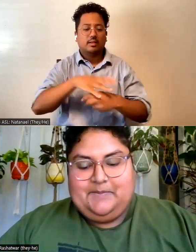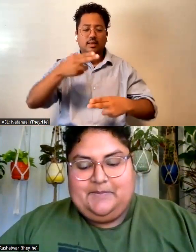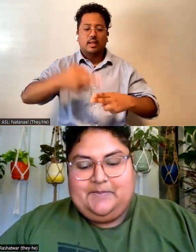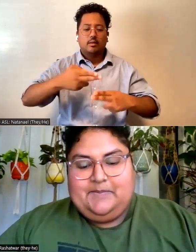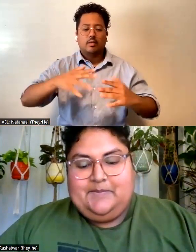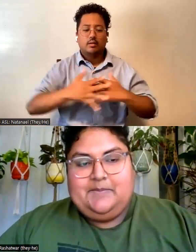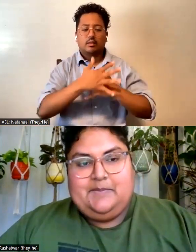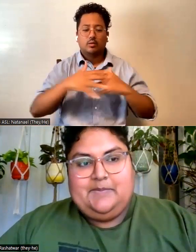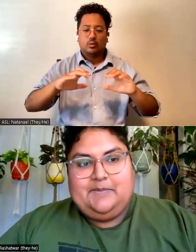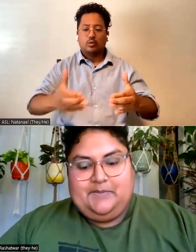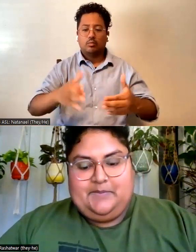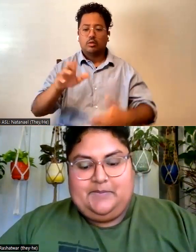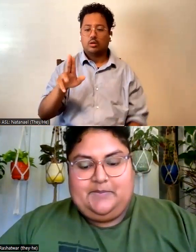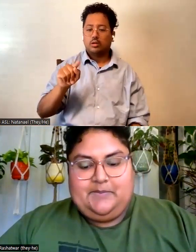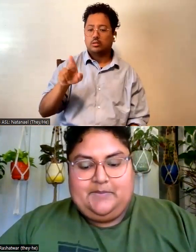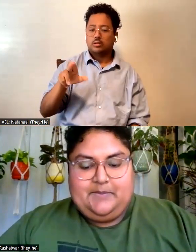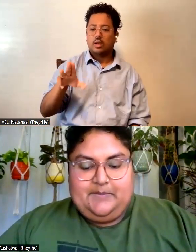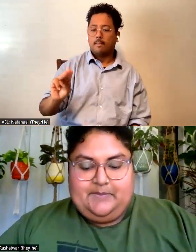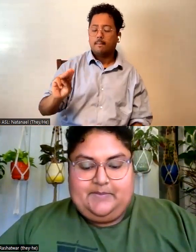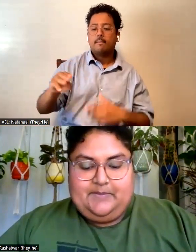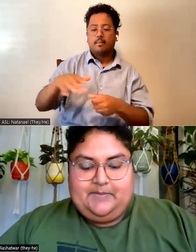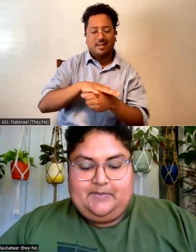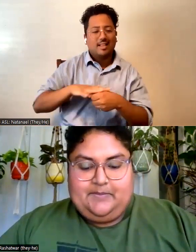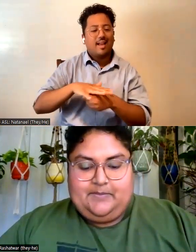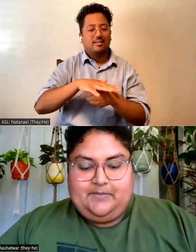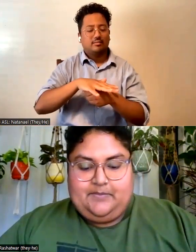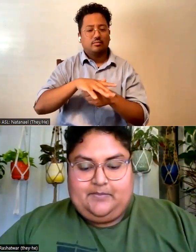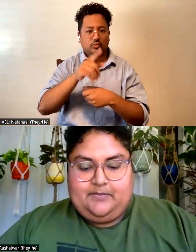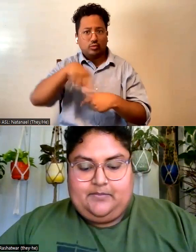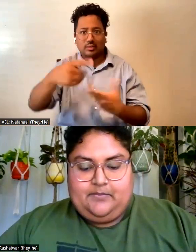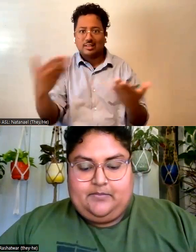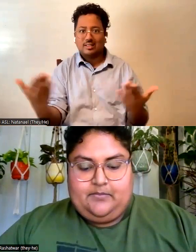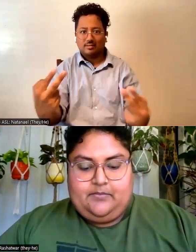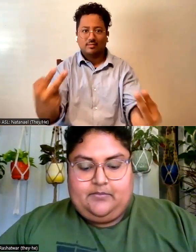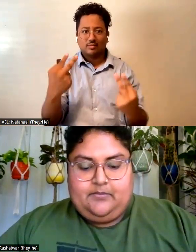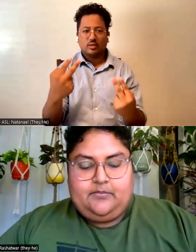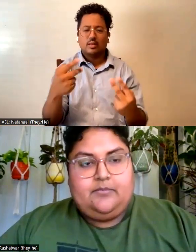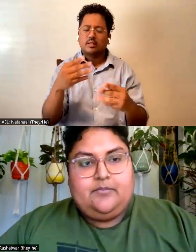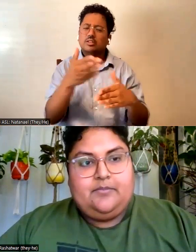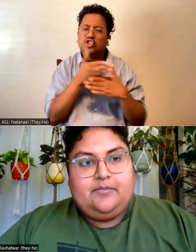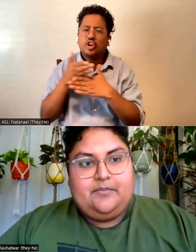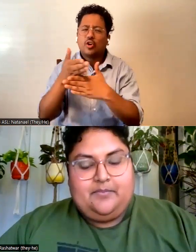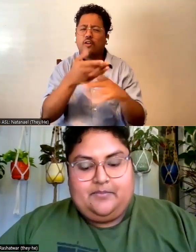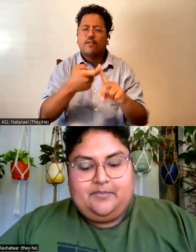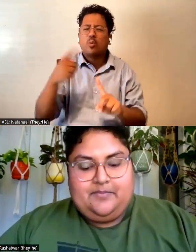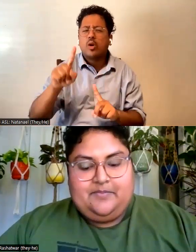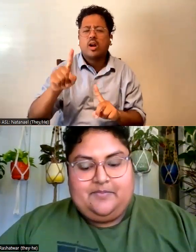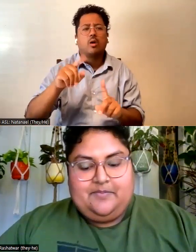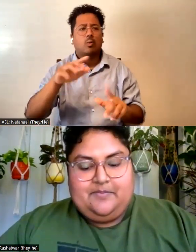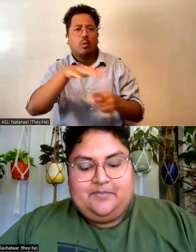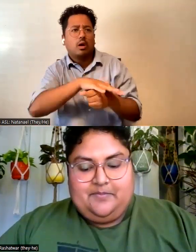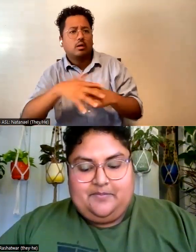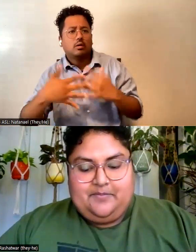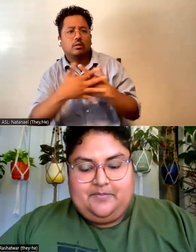We encourage you, those of you who are here with us live today, to share in the chat where you are from, both what we